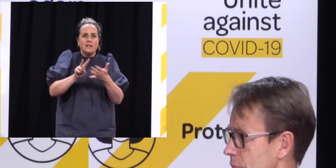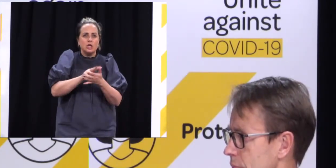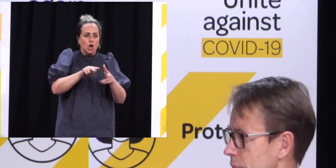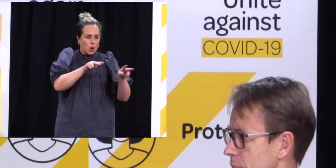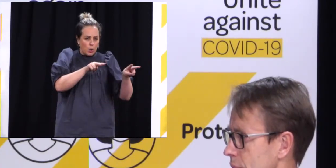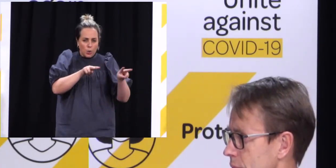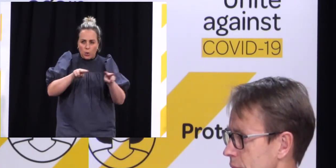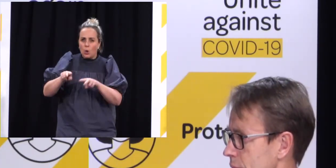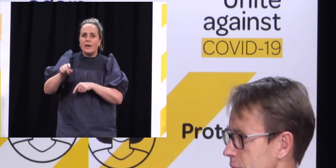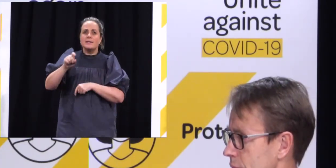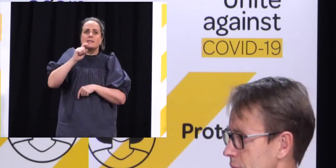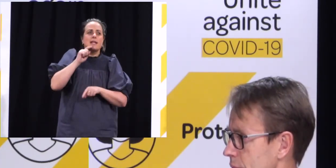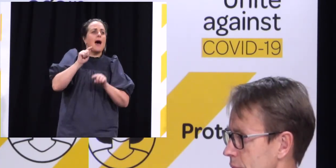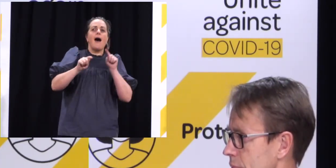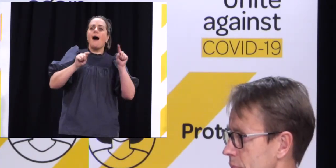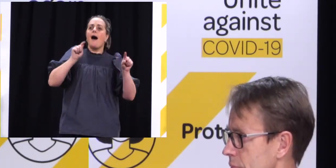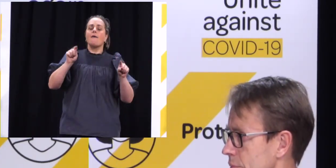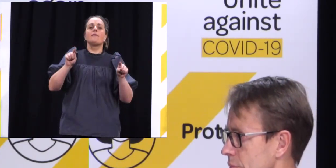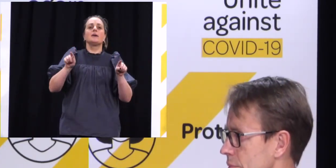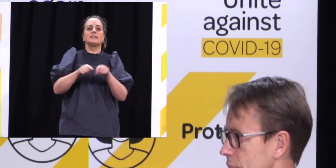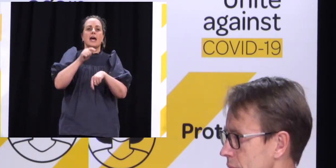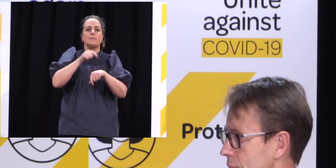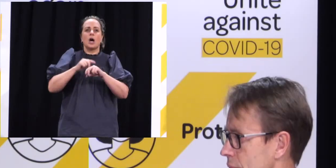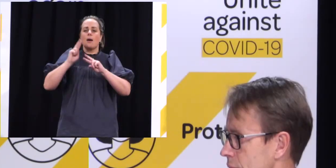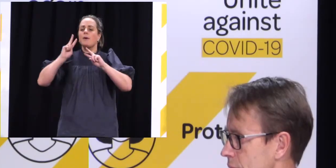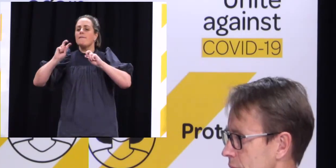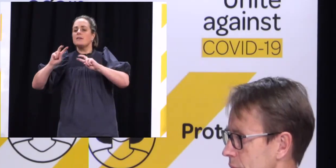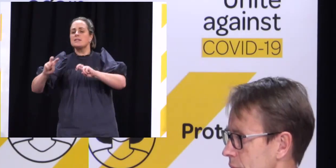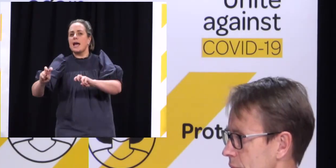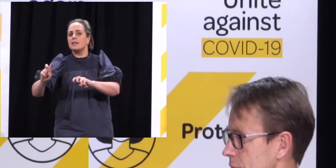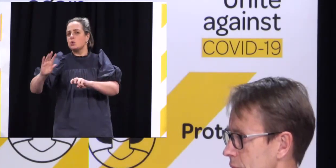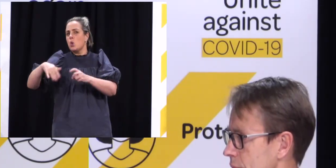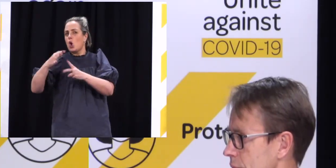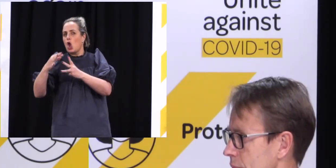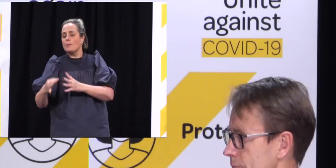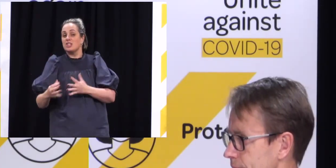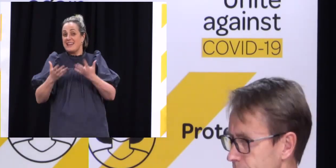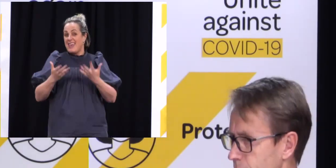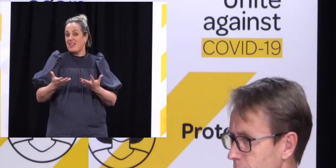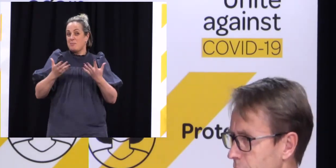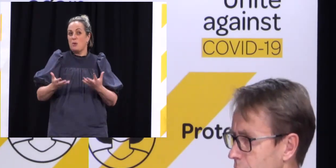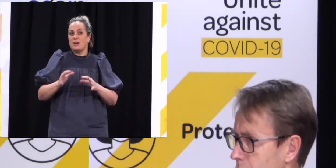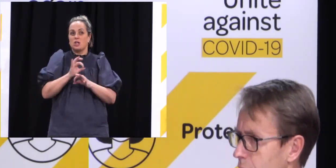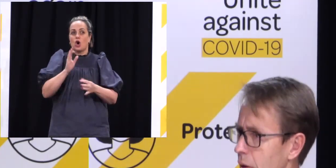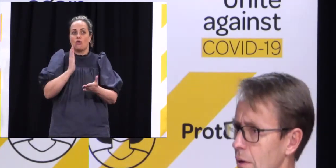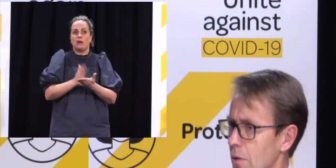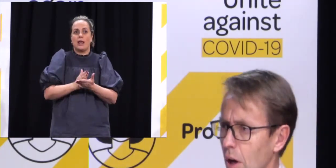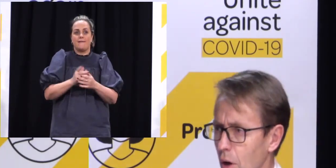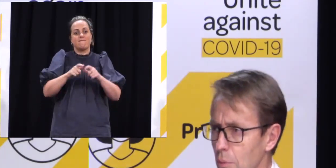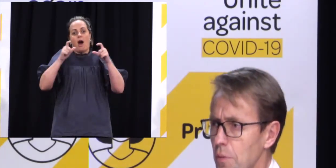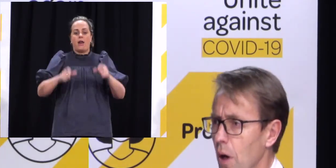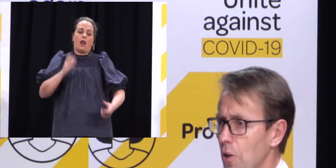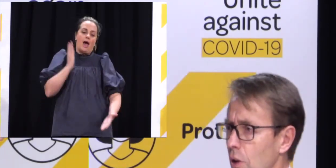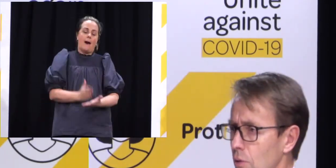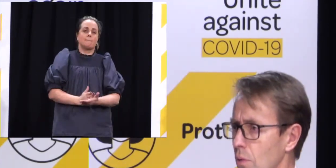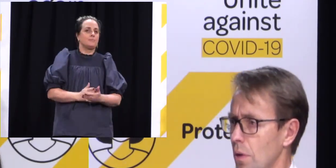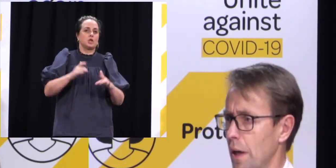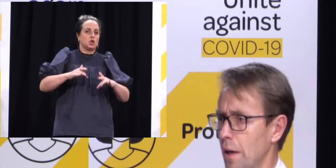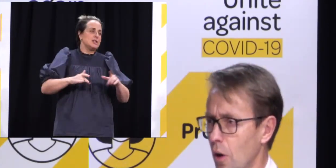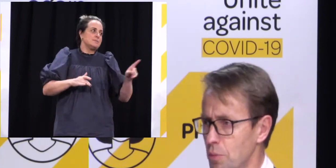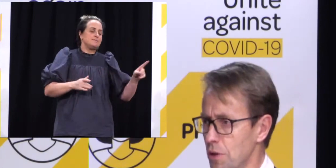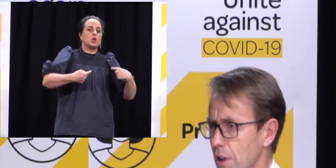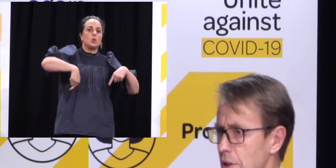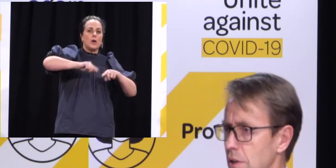staff, whilst investigating that other possibility. But at this stage, there's nothing really concrete to report. No, open mind on